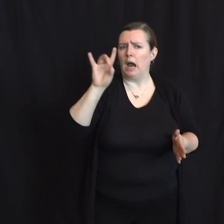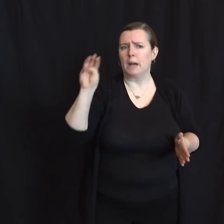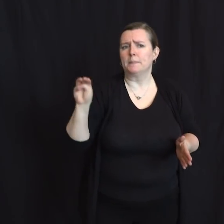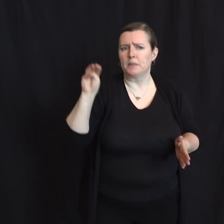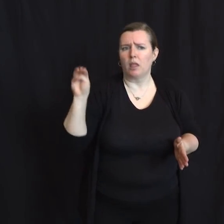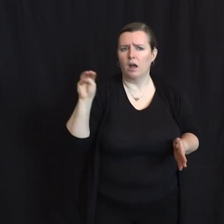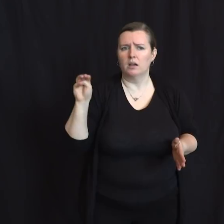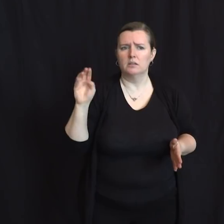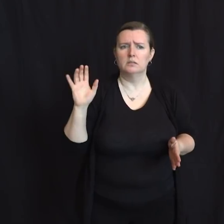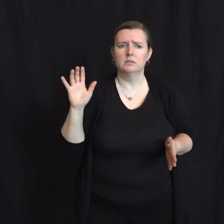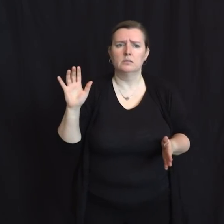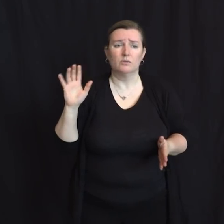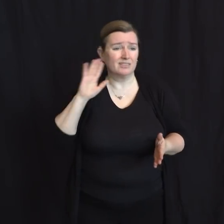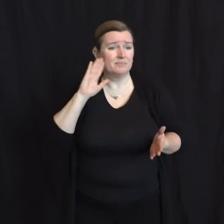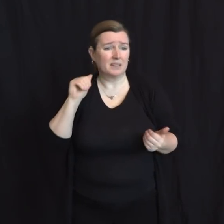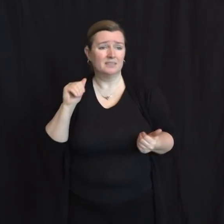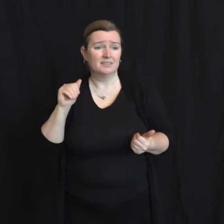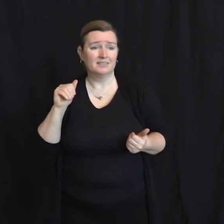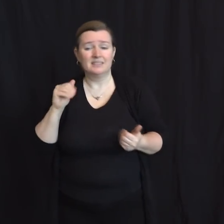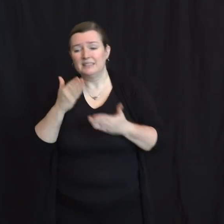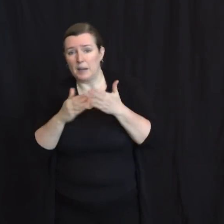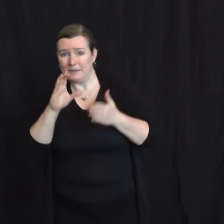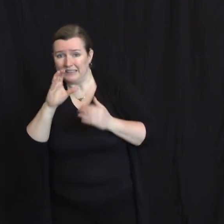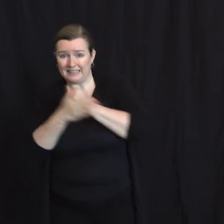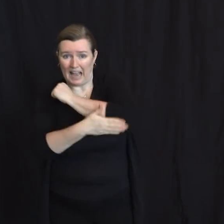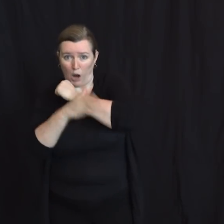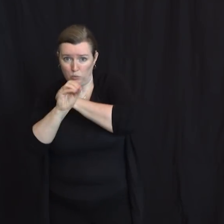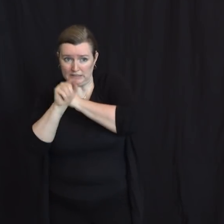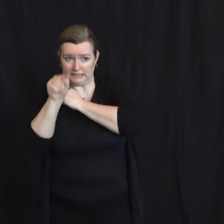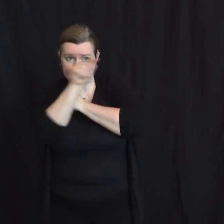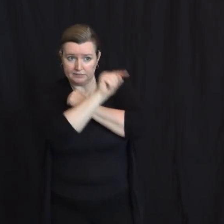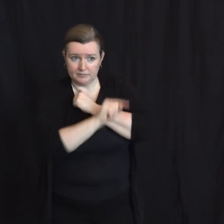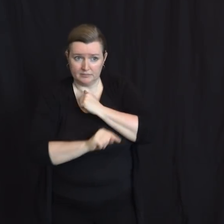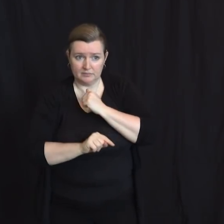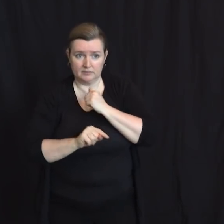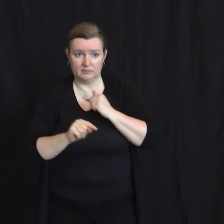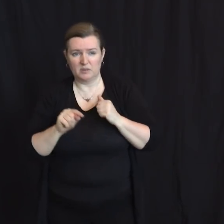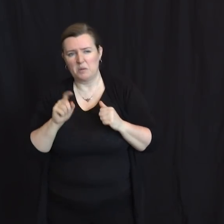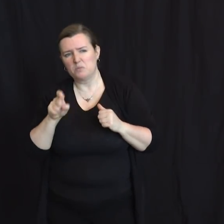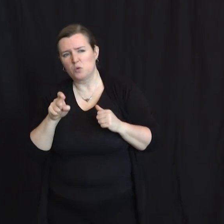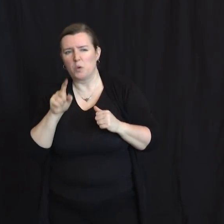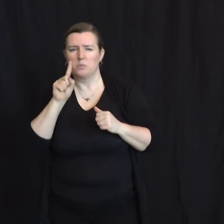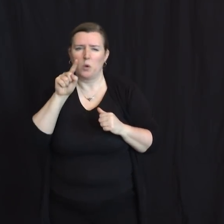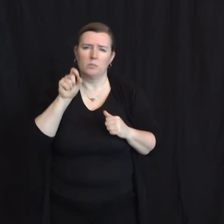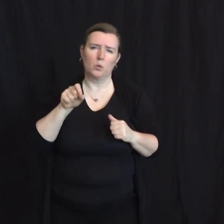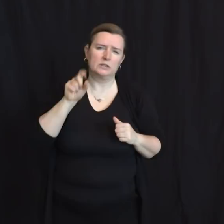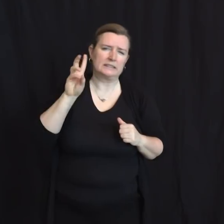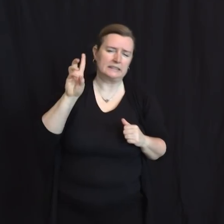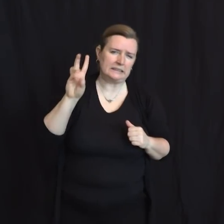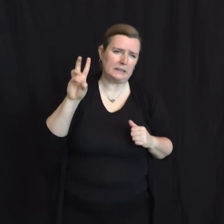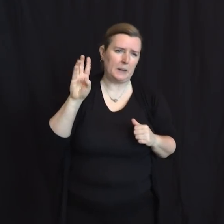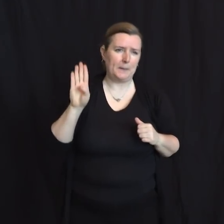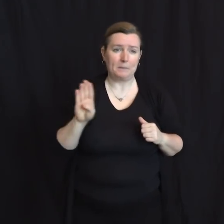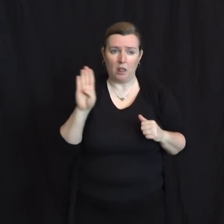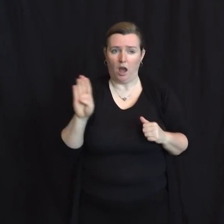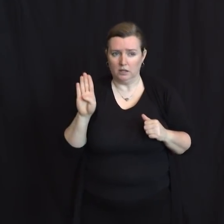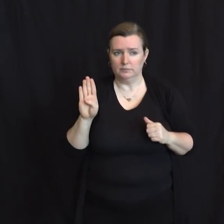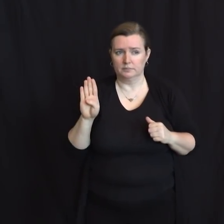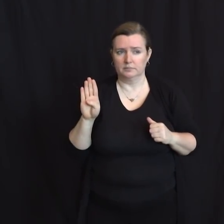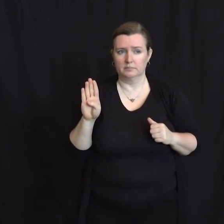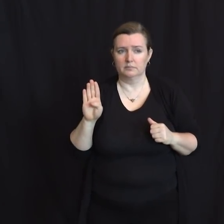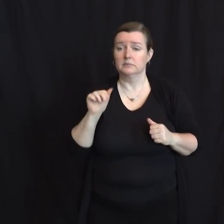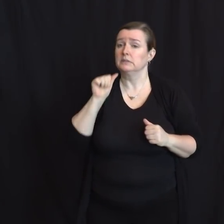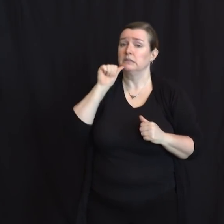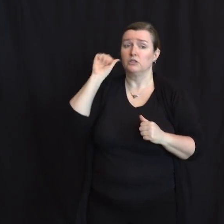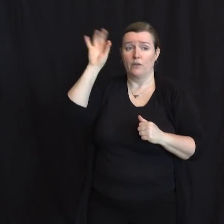There were several counties in the state who were due an additional $1.6 billion. Yesterday, Treasury released